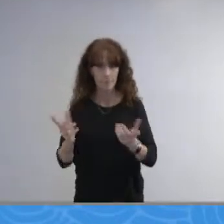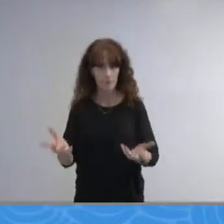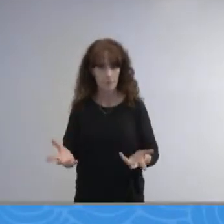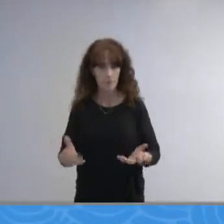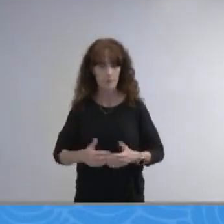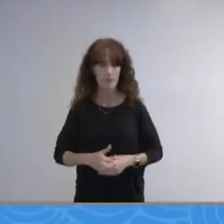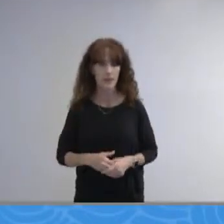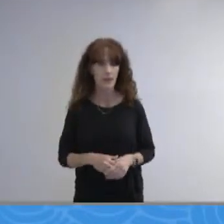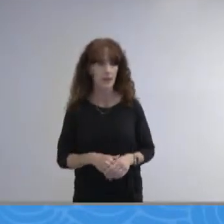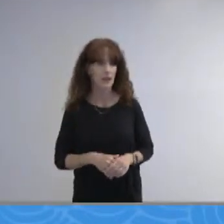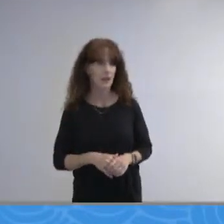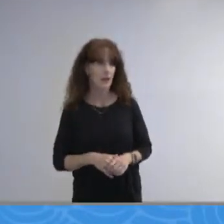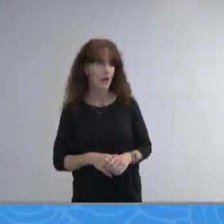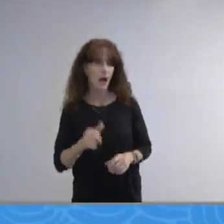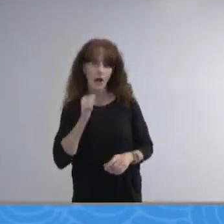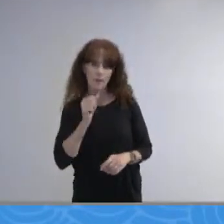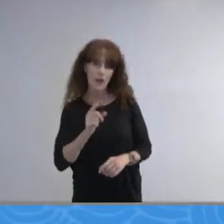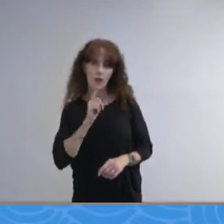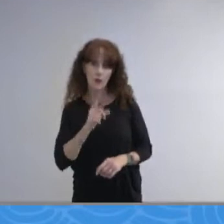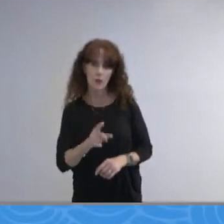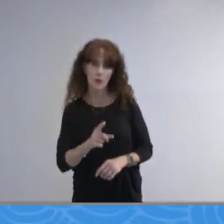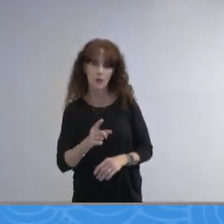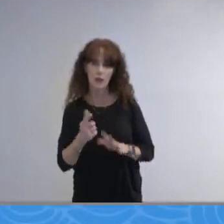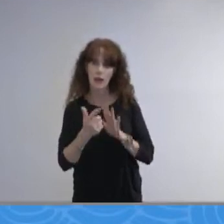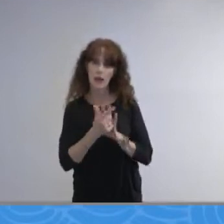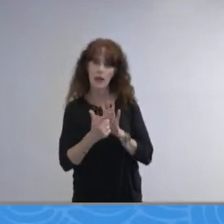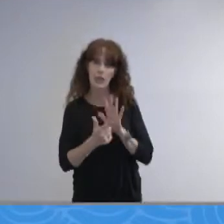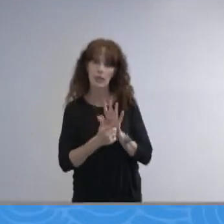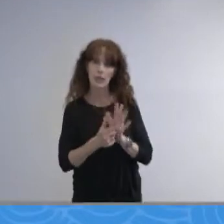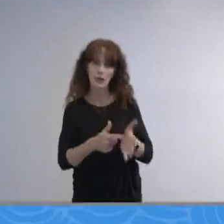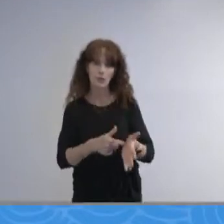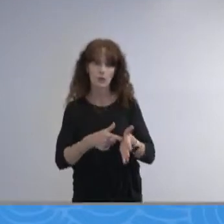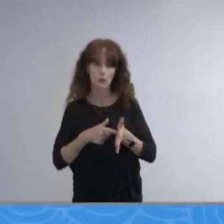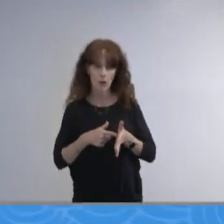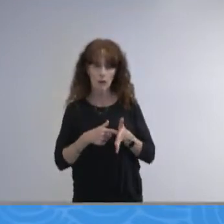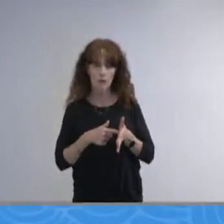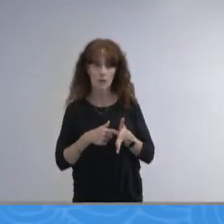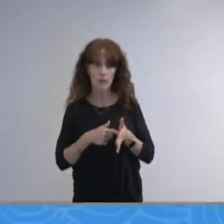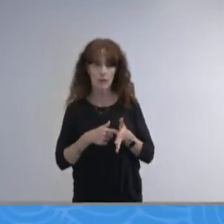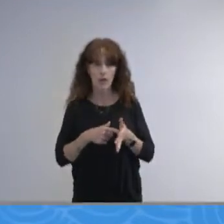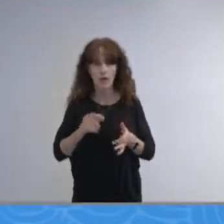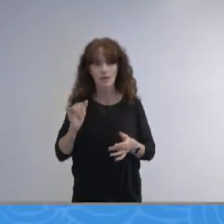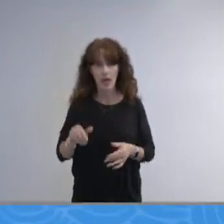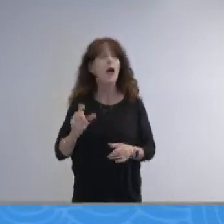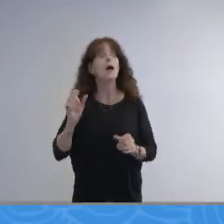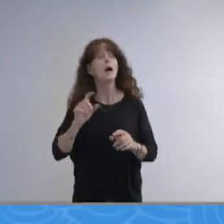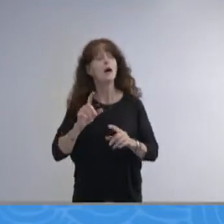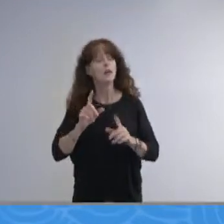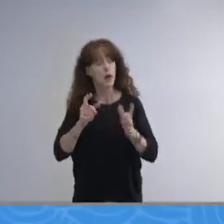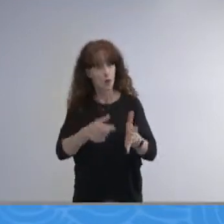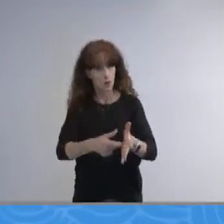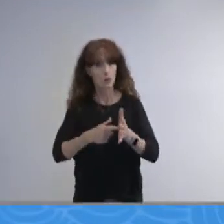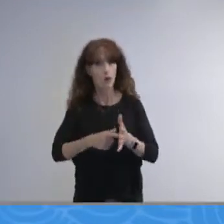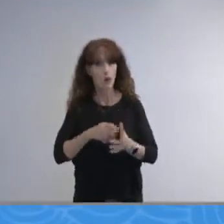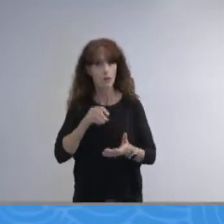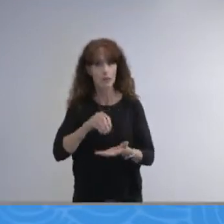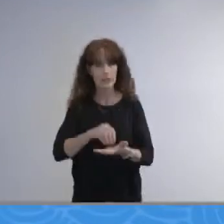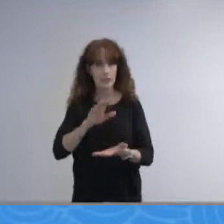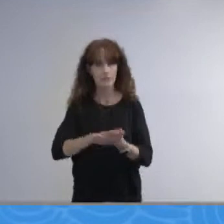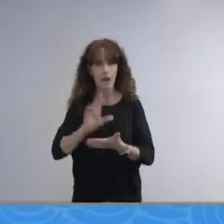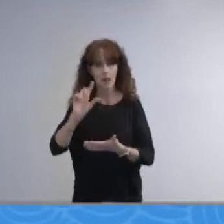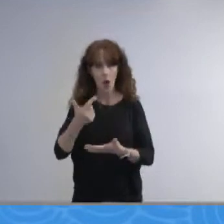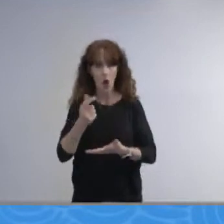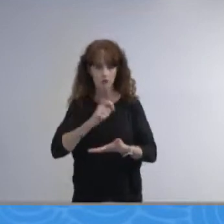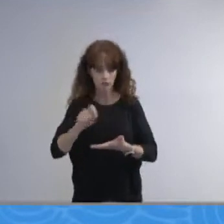I'm not sure about a legal requirement in terms of that. They are required to keep logs.